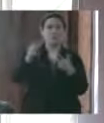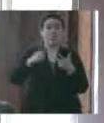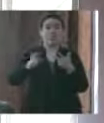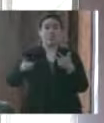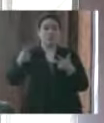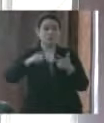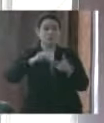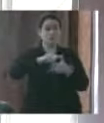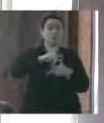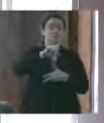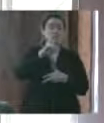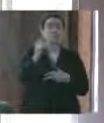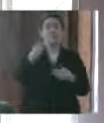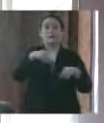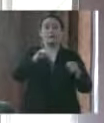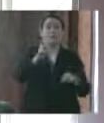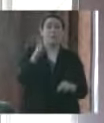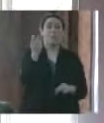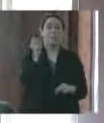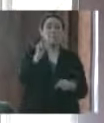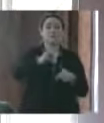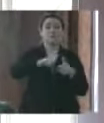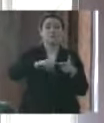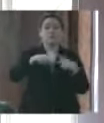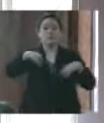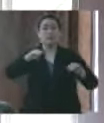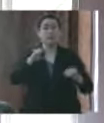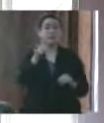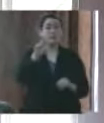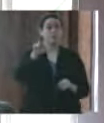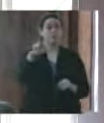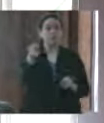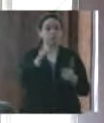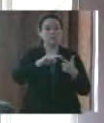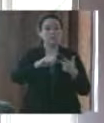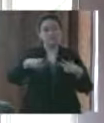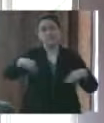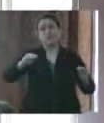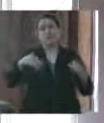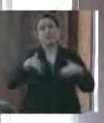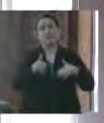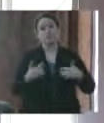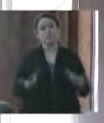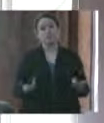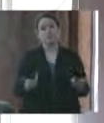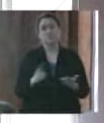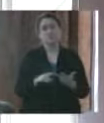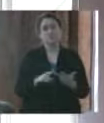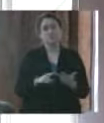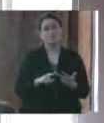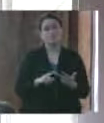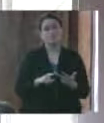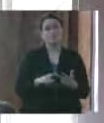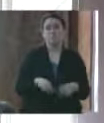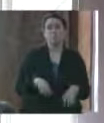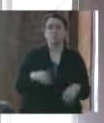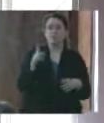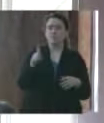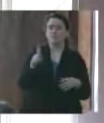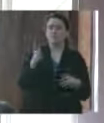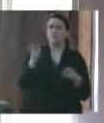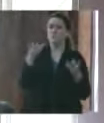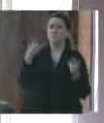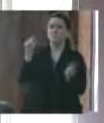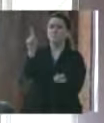turn up the heat on the illegal poachers and the traders. For example, China and the United States are the